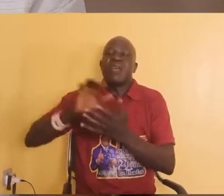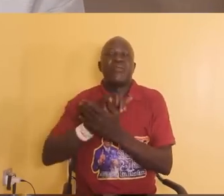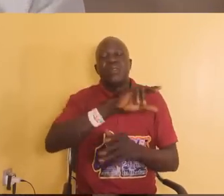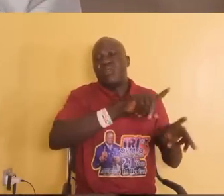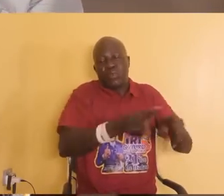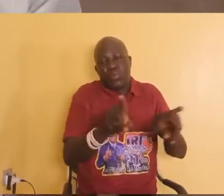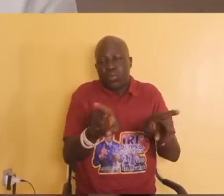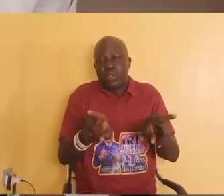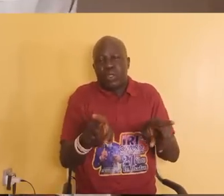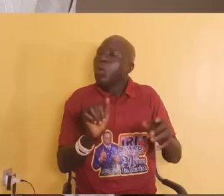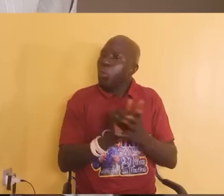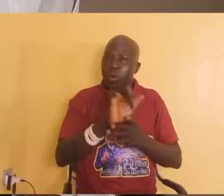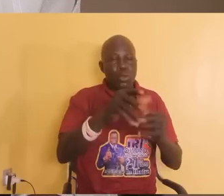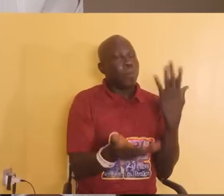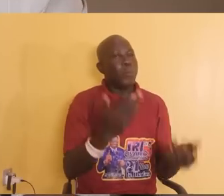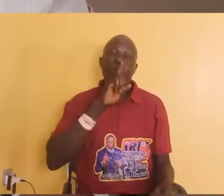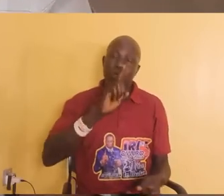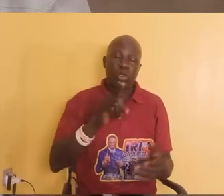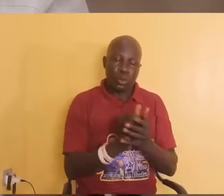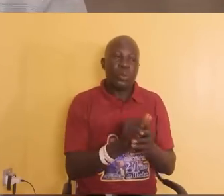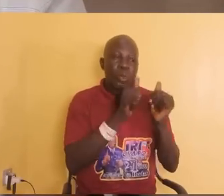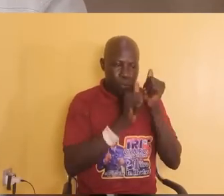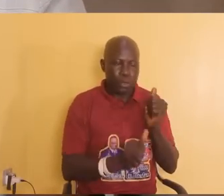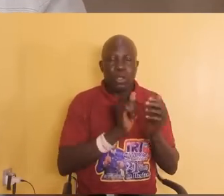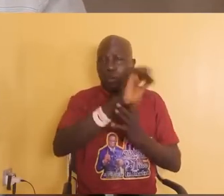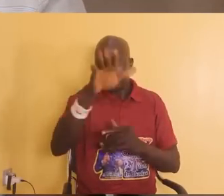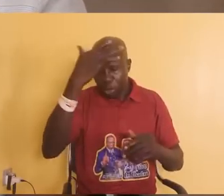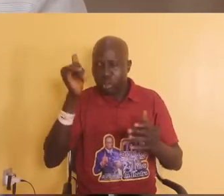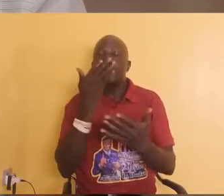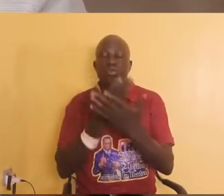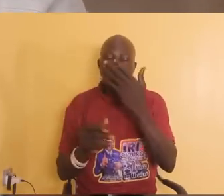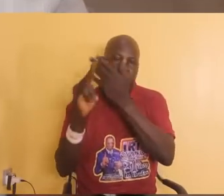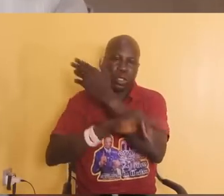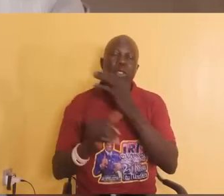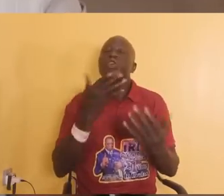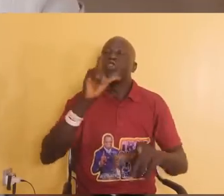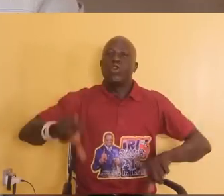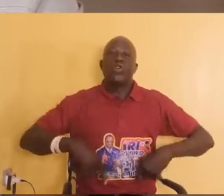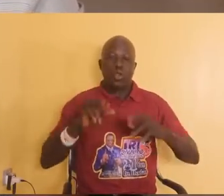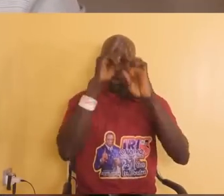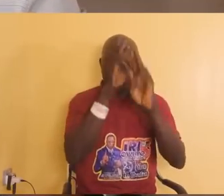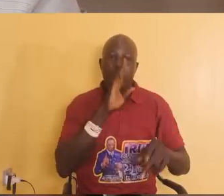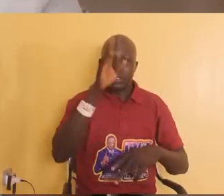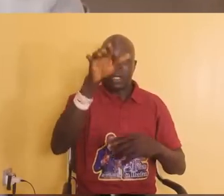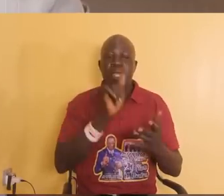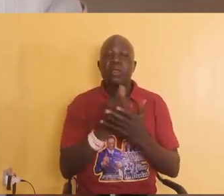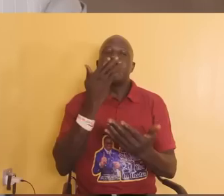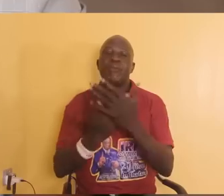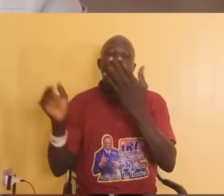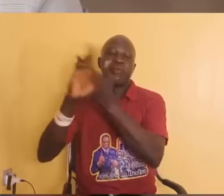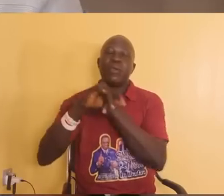will not have one boy. Ya fara Daniel, make sure you endure. Uri be. Because your goodness Ola is bembe. Honor dressed in